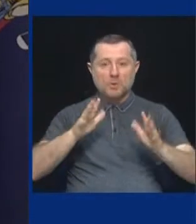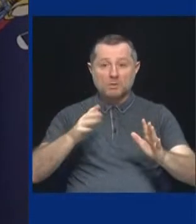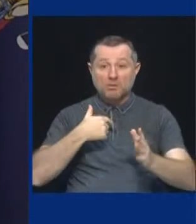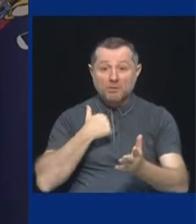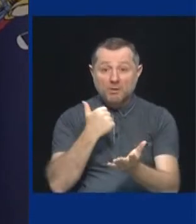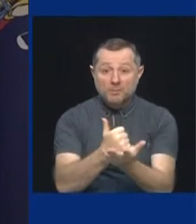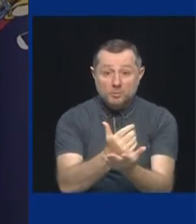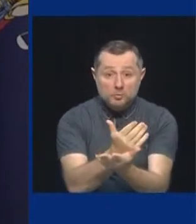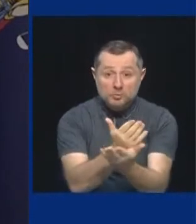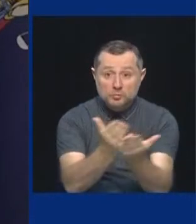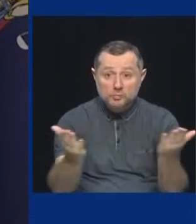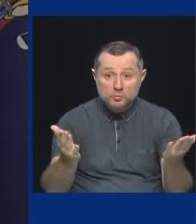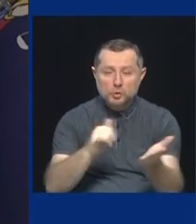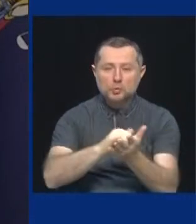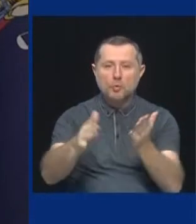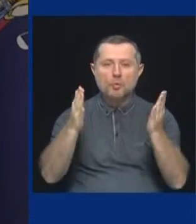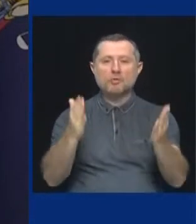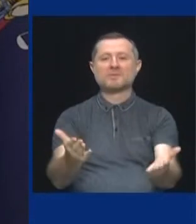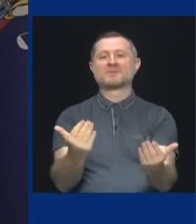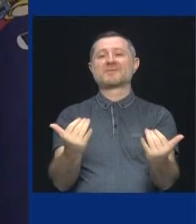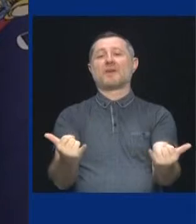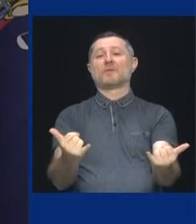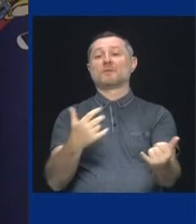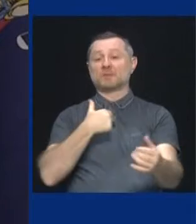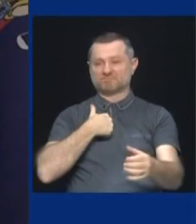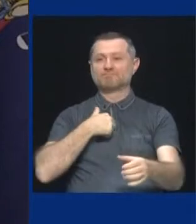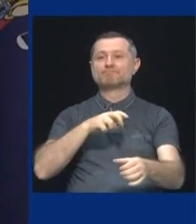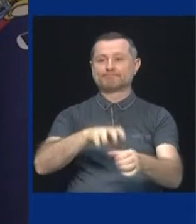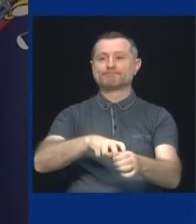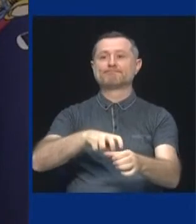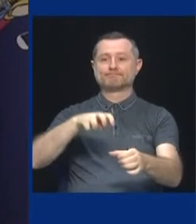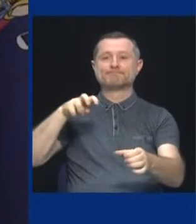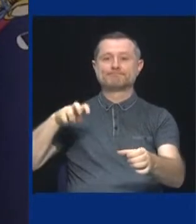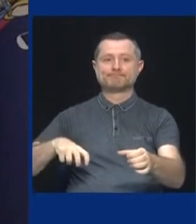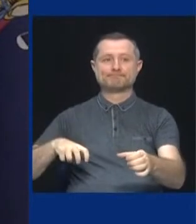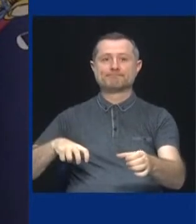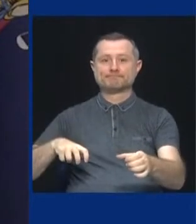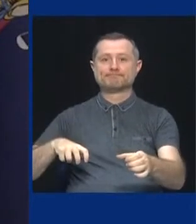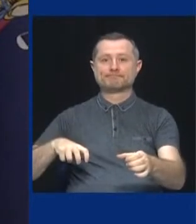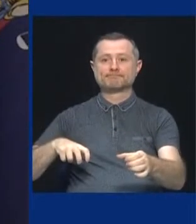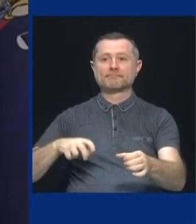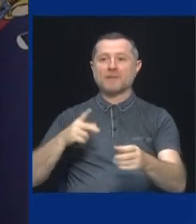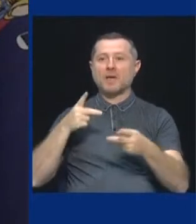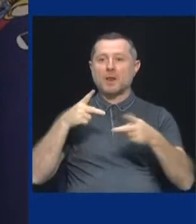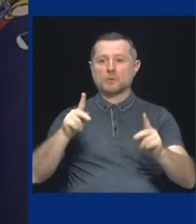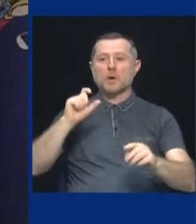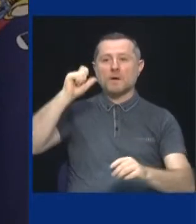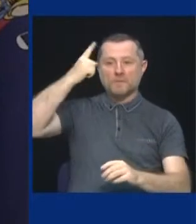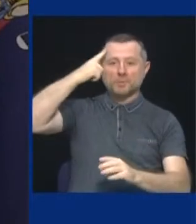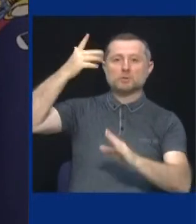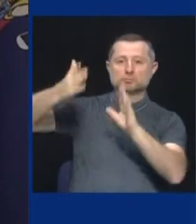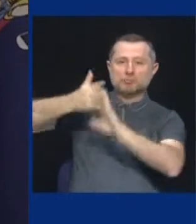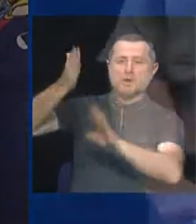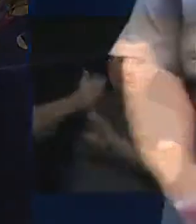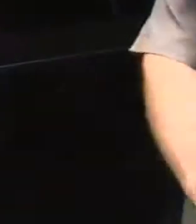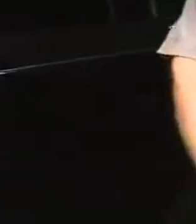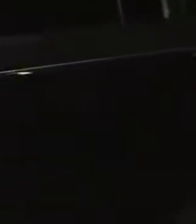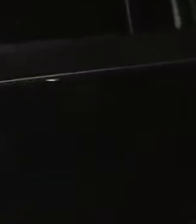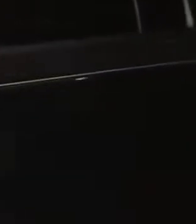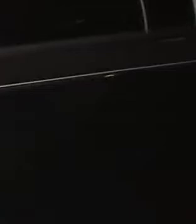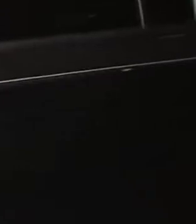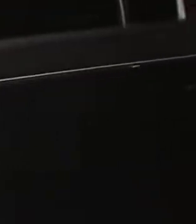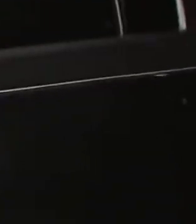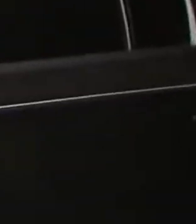now is if I step aside and let government get back to governing. Before leaving the New